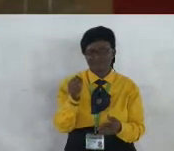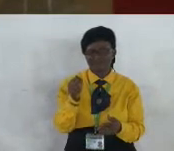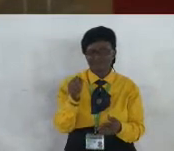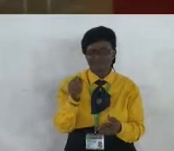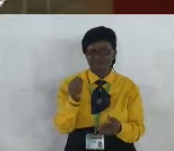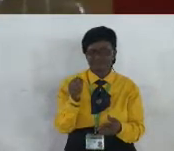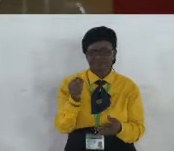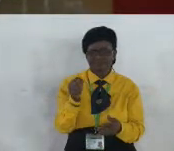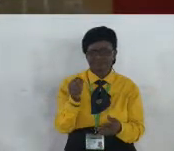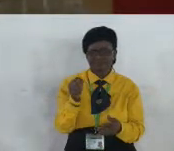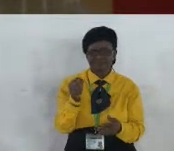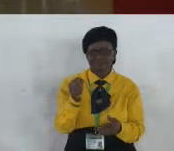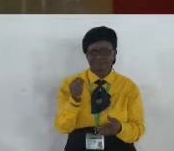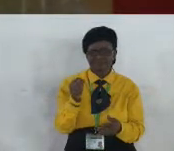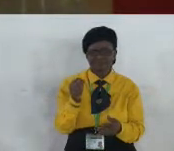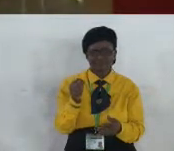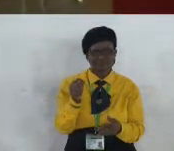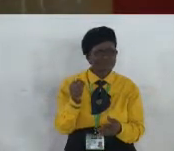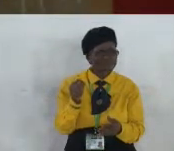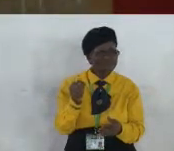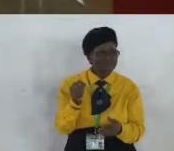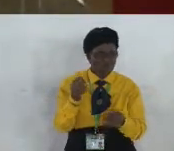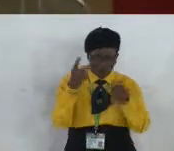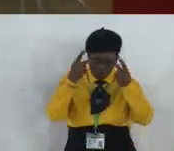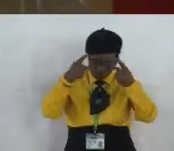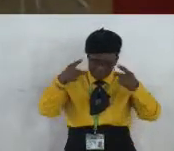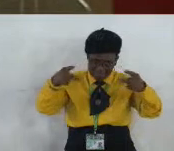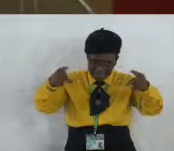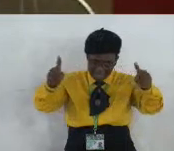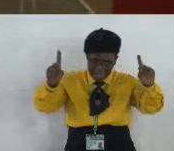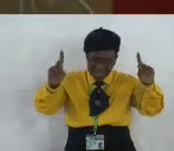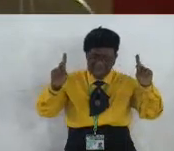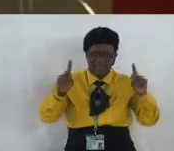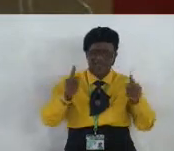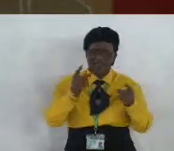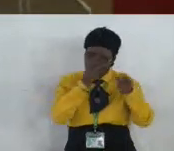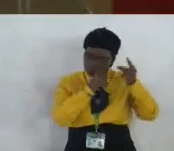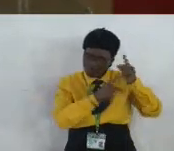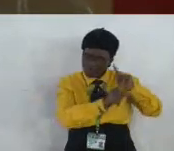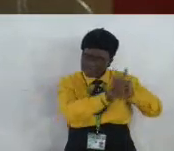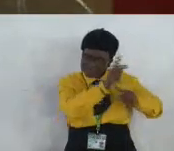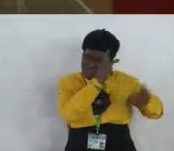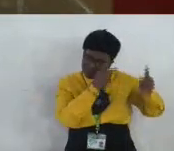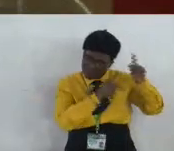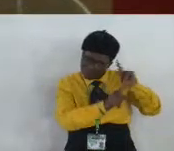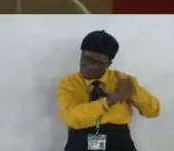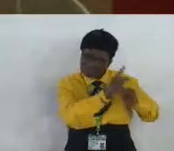prophesy